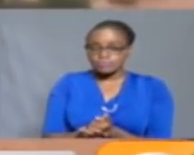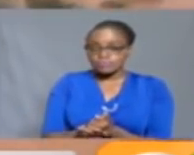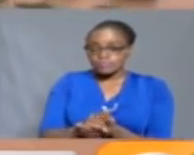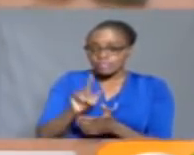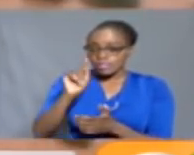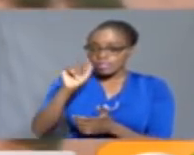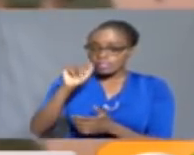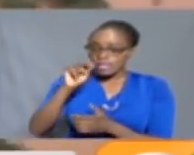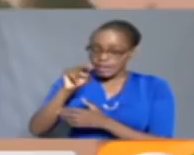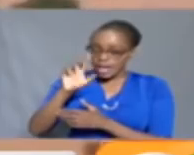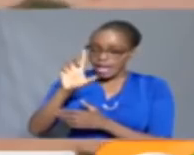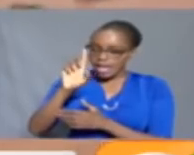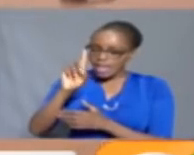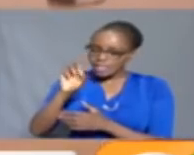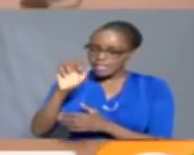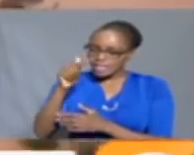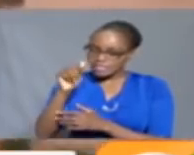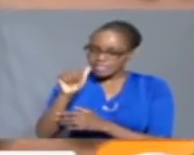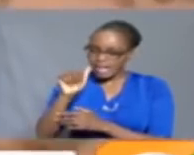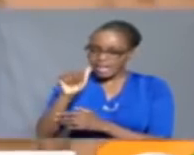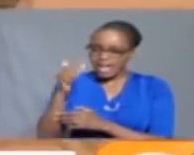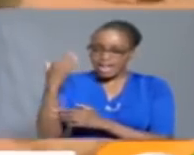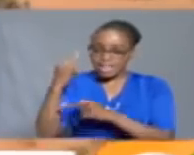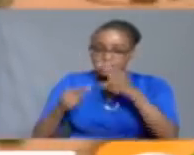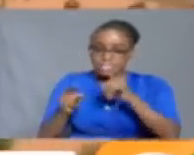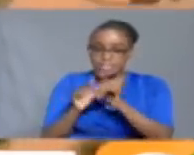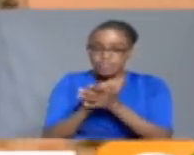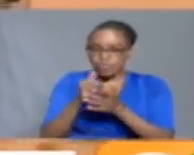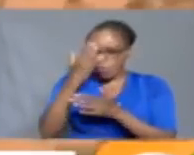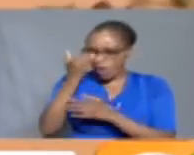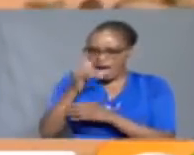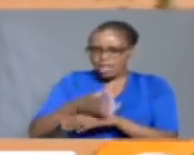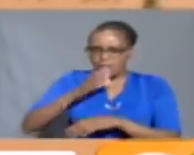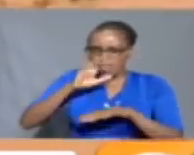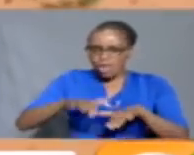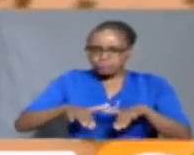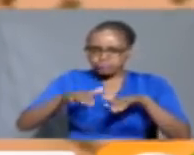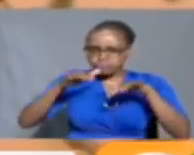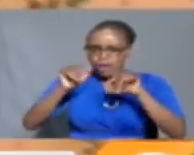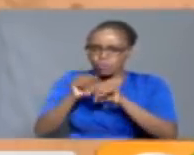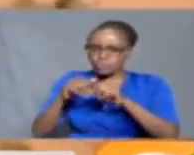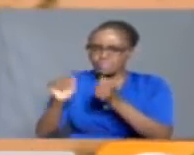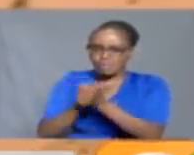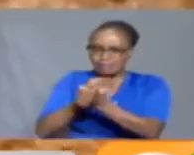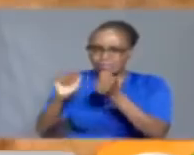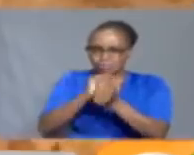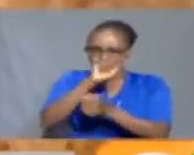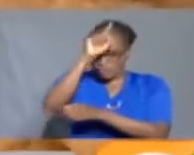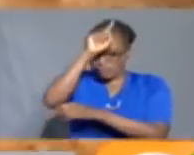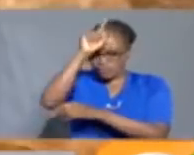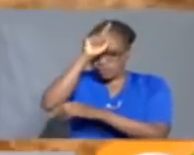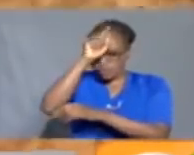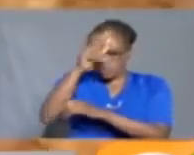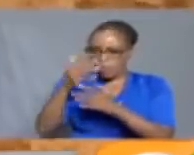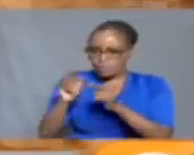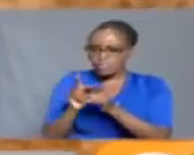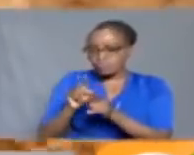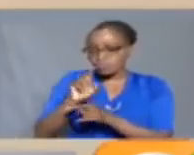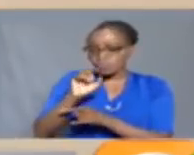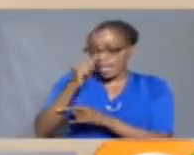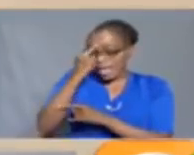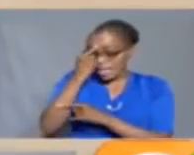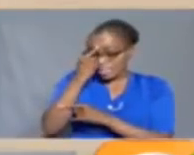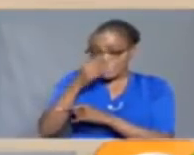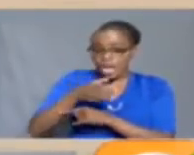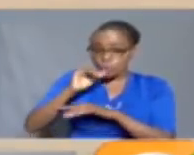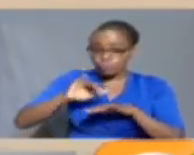Tana Delta last year hit the headlines for massive floods that swept villages downstream into the Indian Ocean.